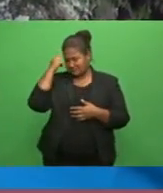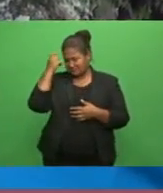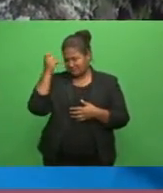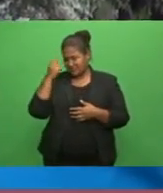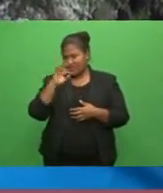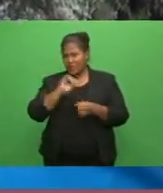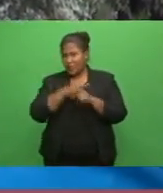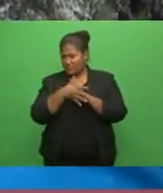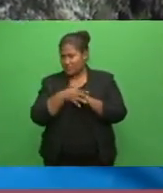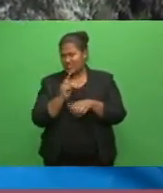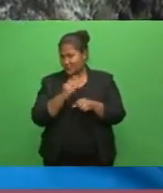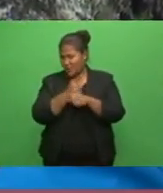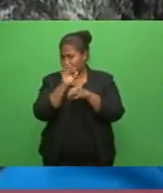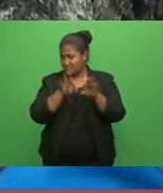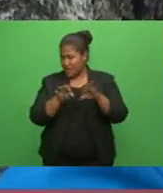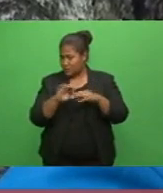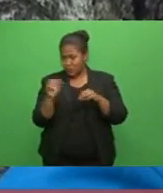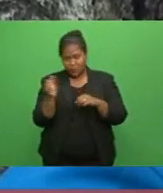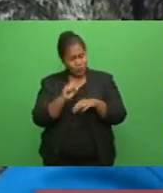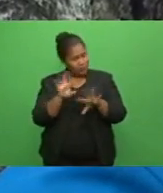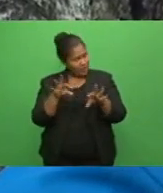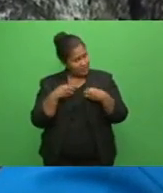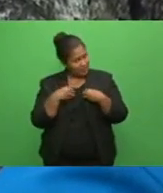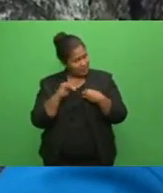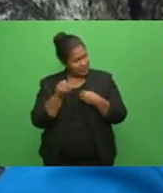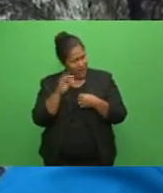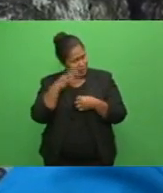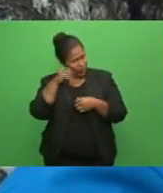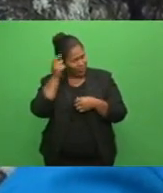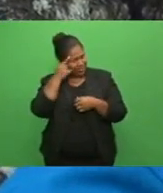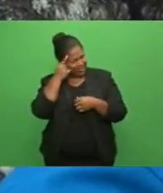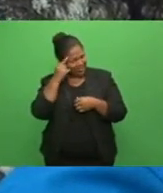is God's plan and we should accept it. I don't think it is satanic.